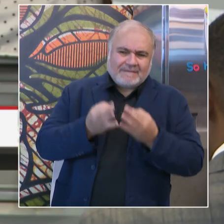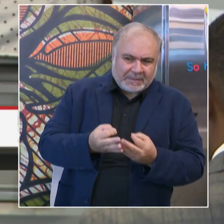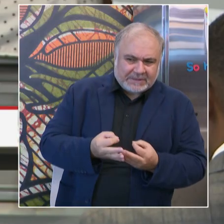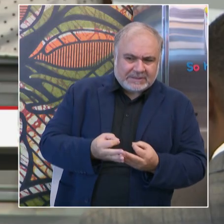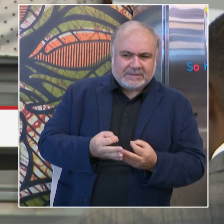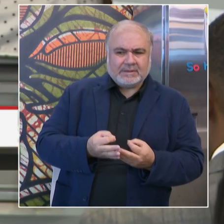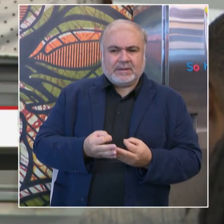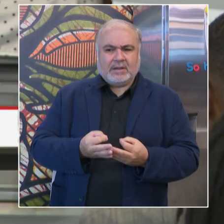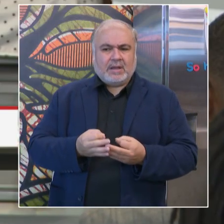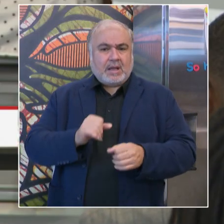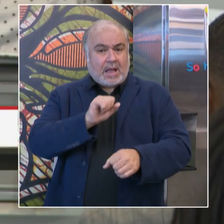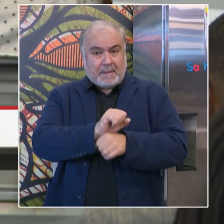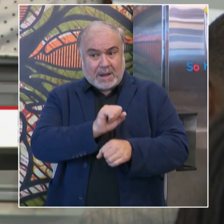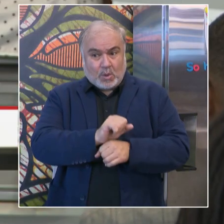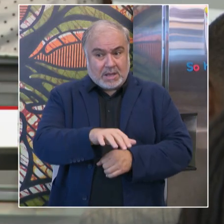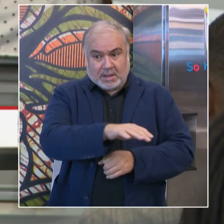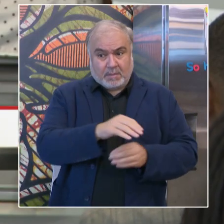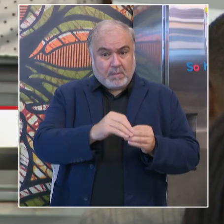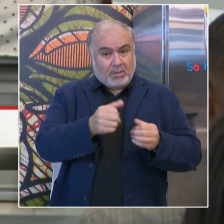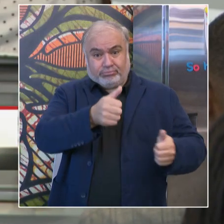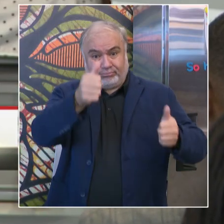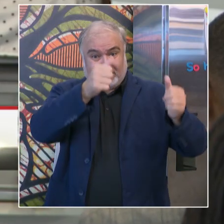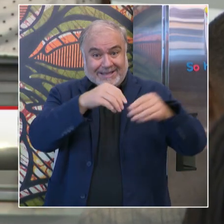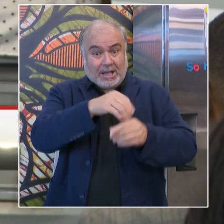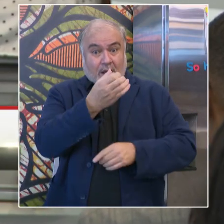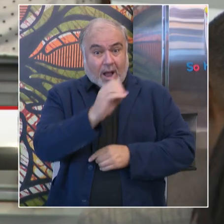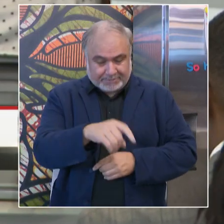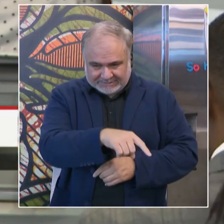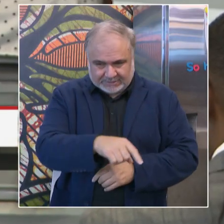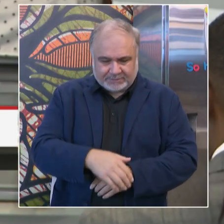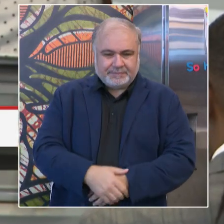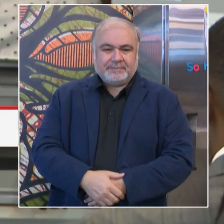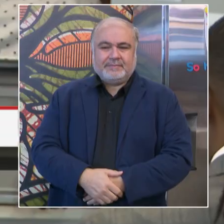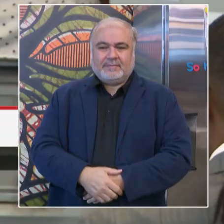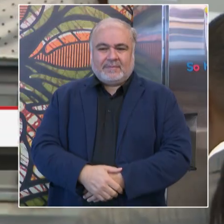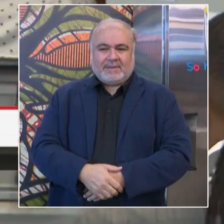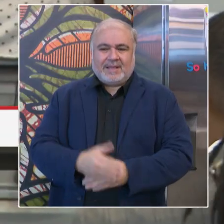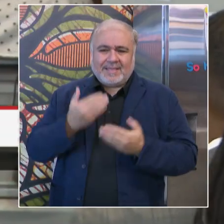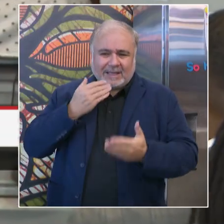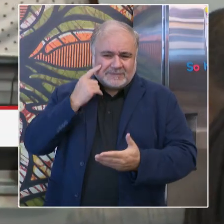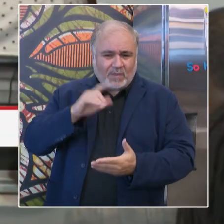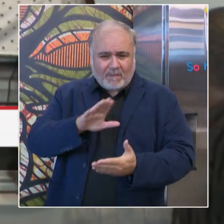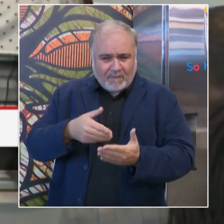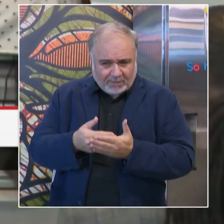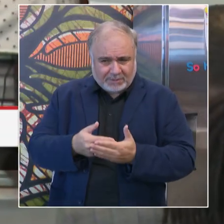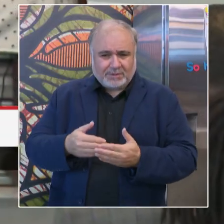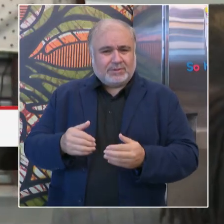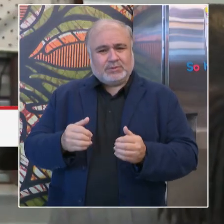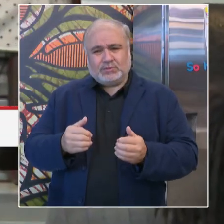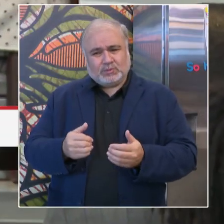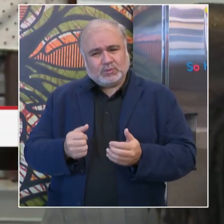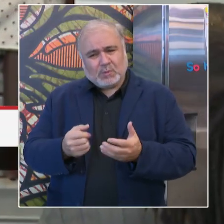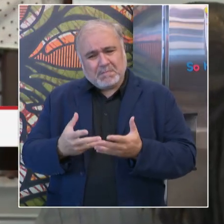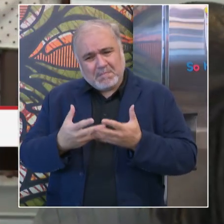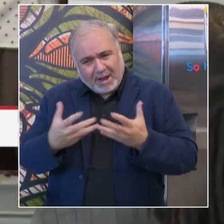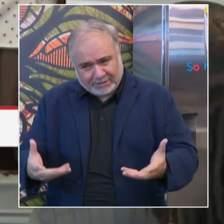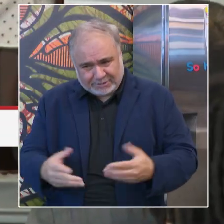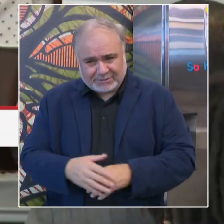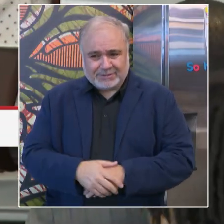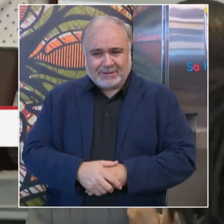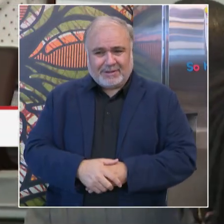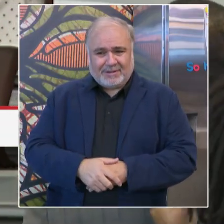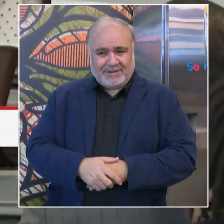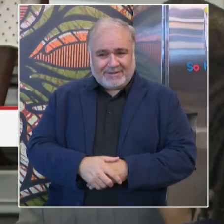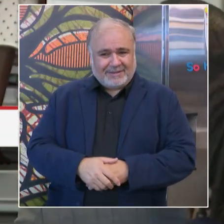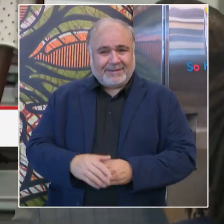next generation of talent, leadership, and innovation. So I want to thank you all so much. We are so excited to see what's ahead. Thank you.